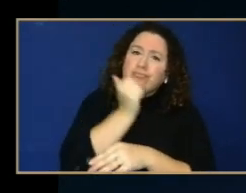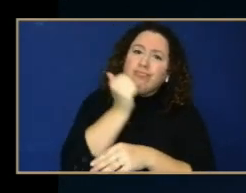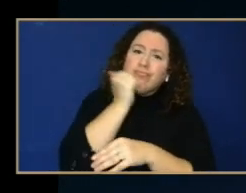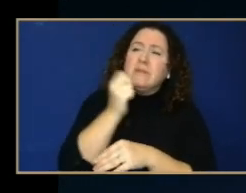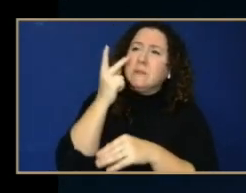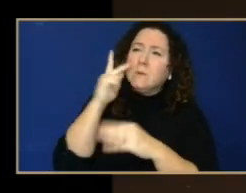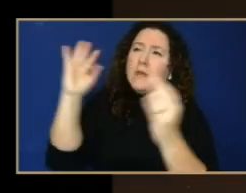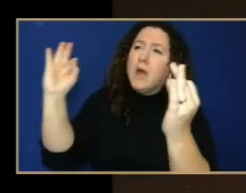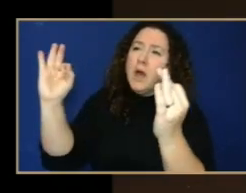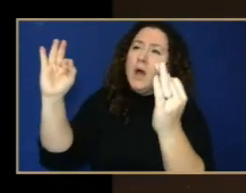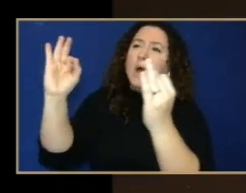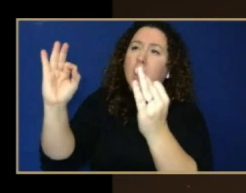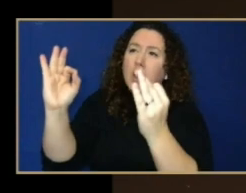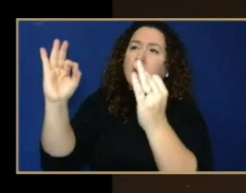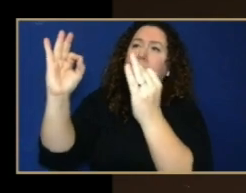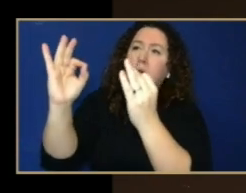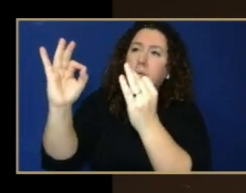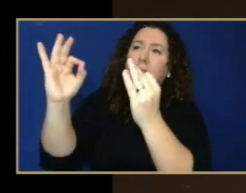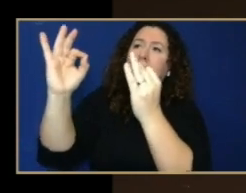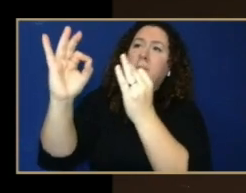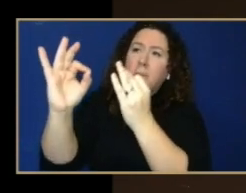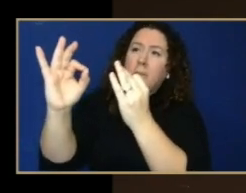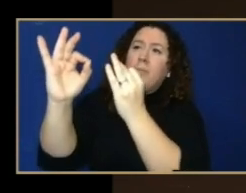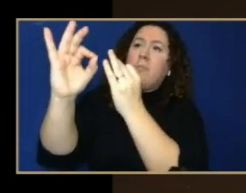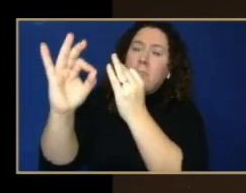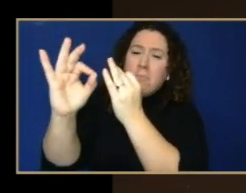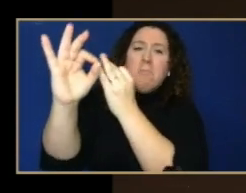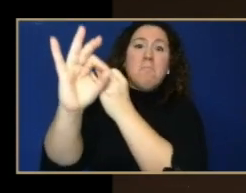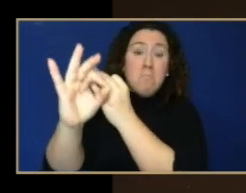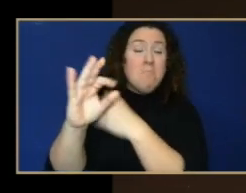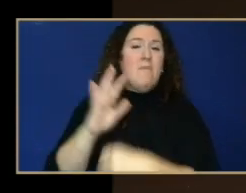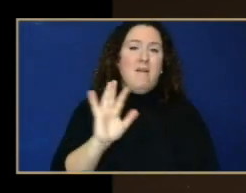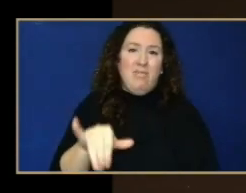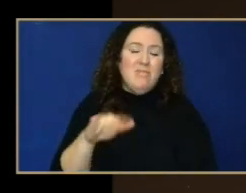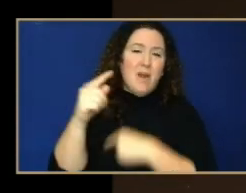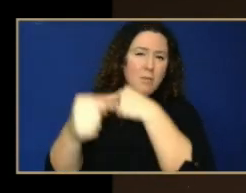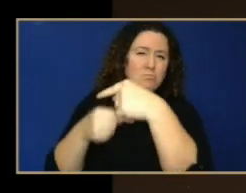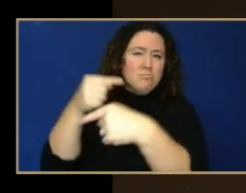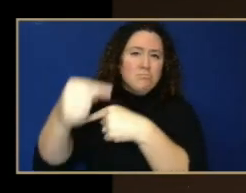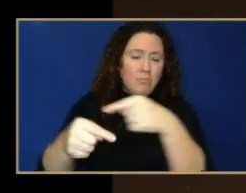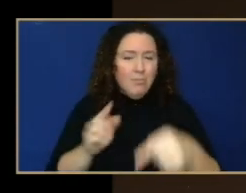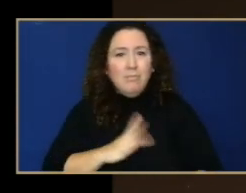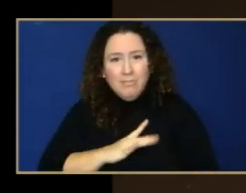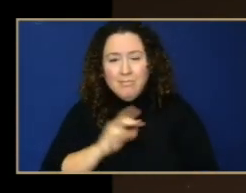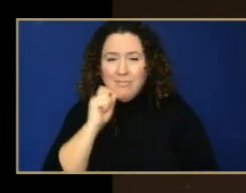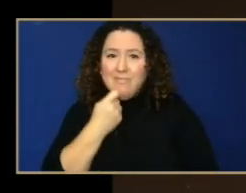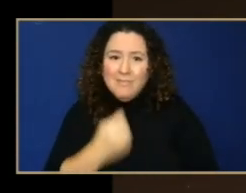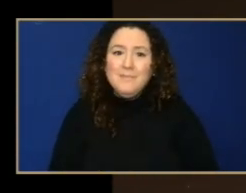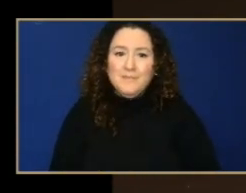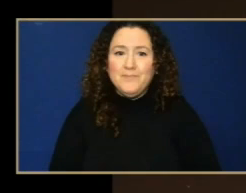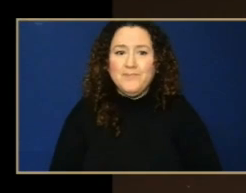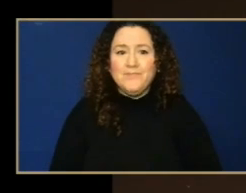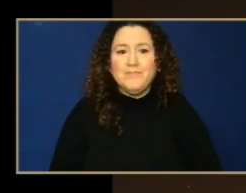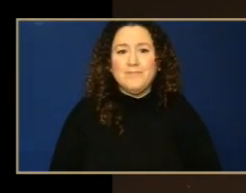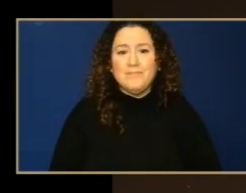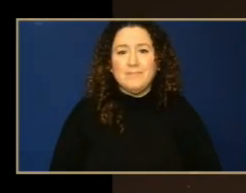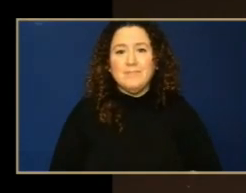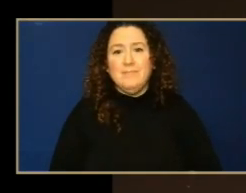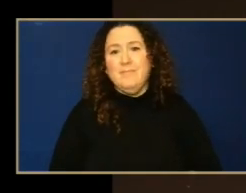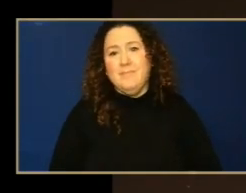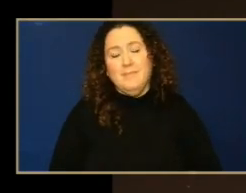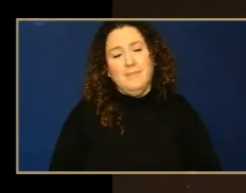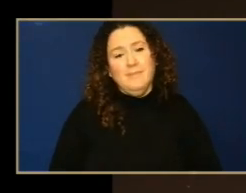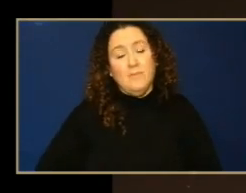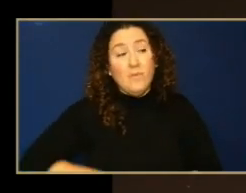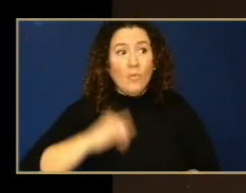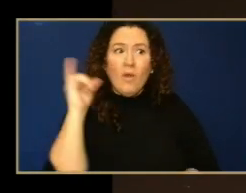as exciting as seeing them close to each other on the conjunction itself. That is such great news. I know I've been seeing so many people saying